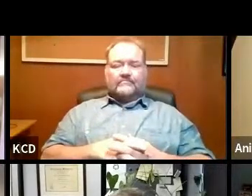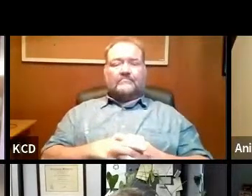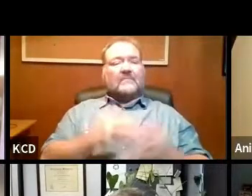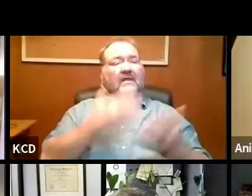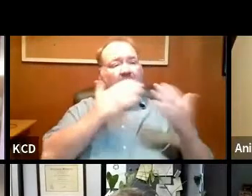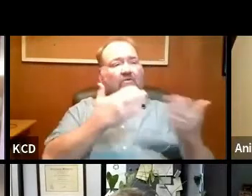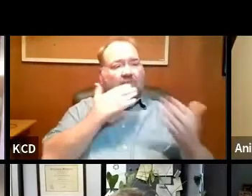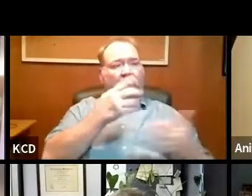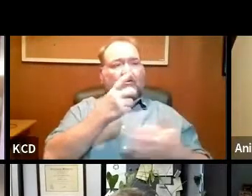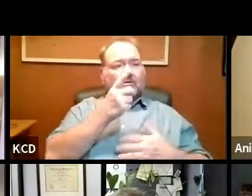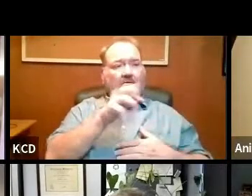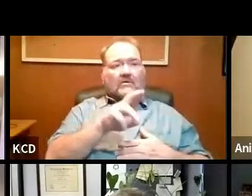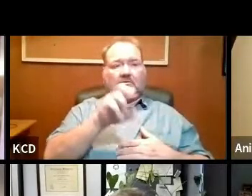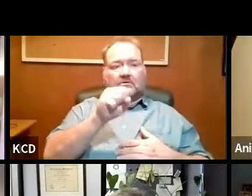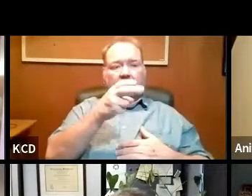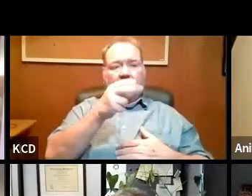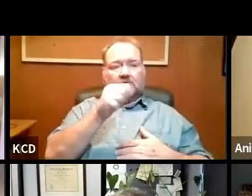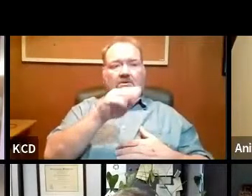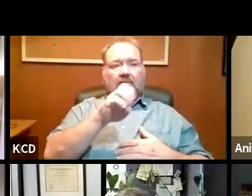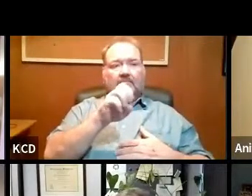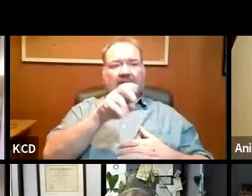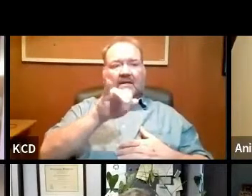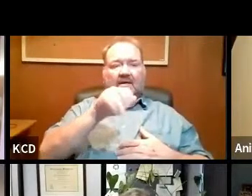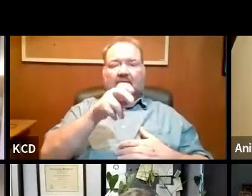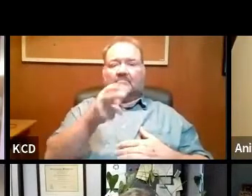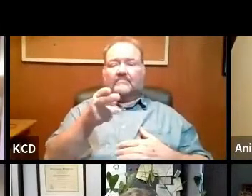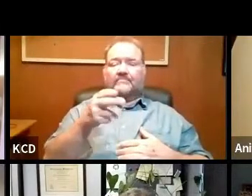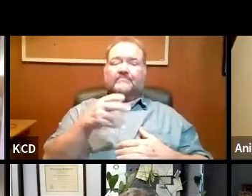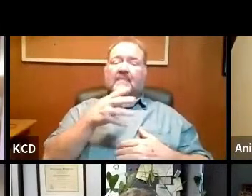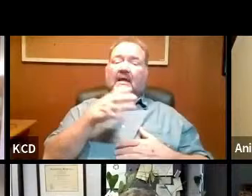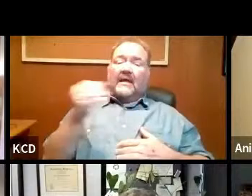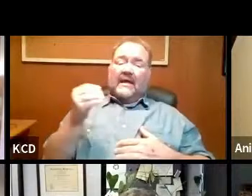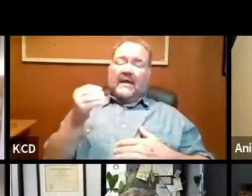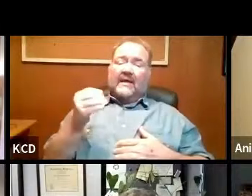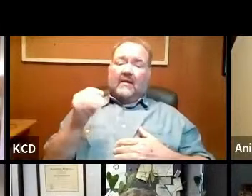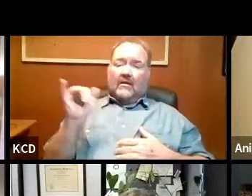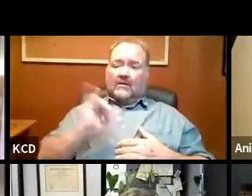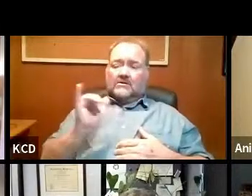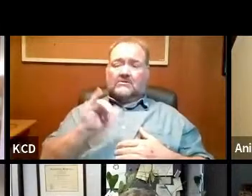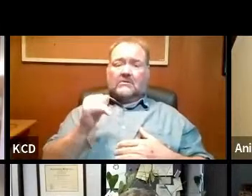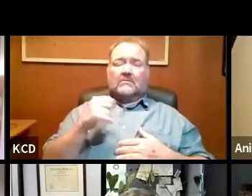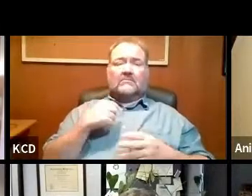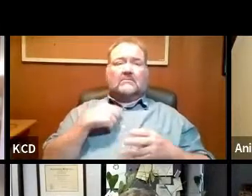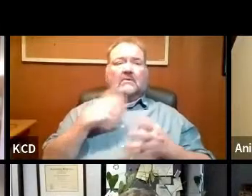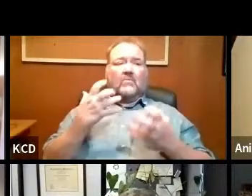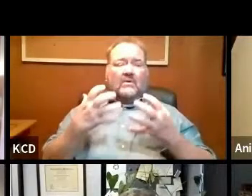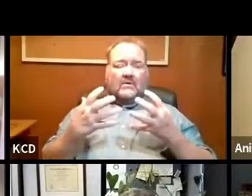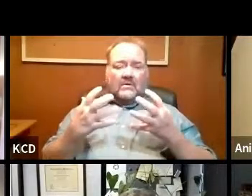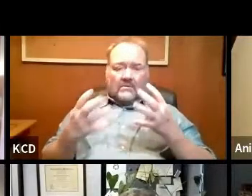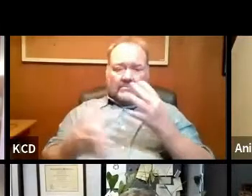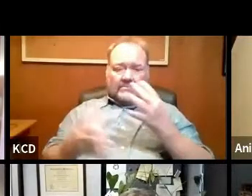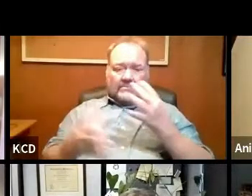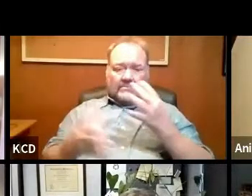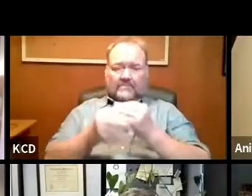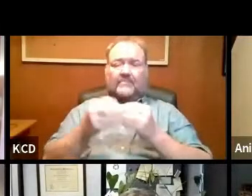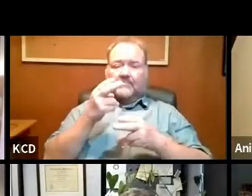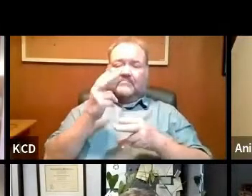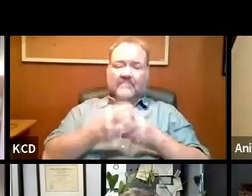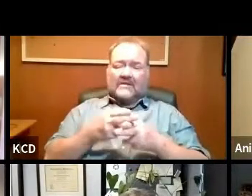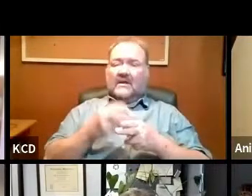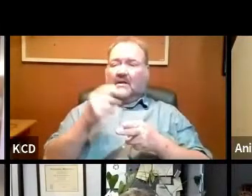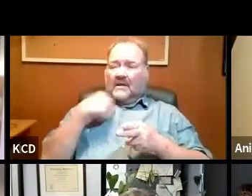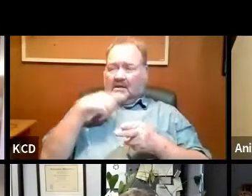Thank you, Dr. Shamiya. Along those lines, and I'll mention this just briefly, I assume that everyone